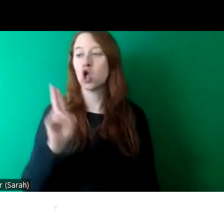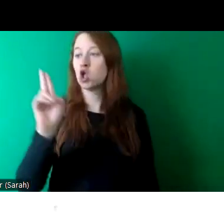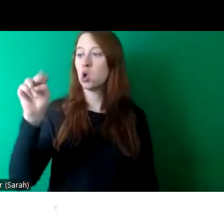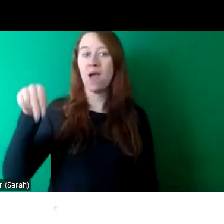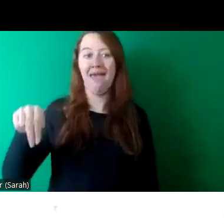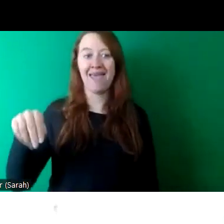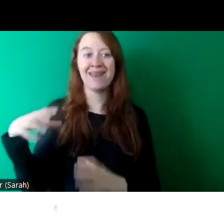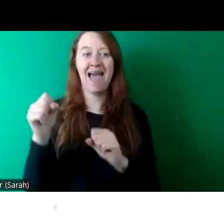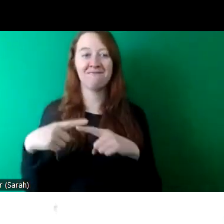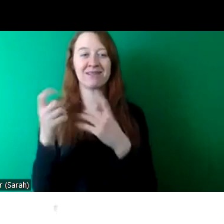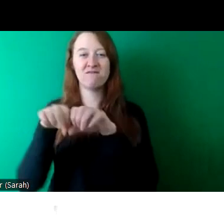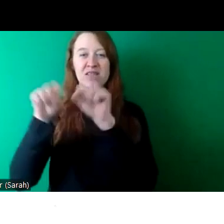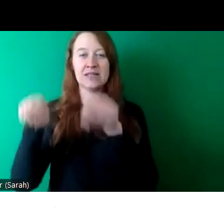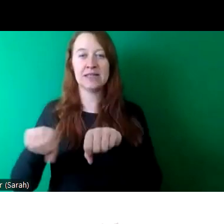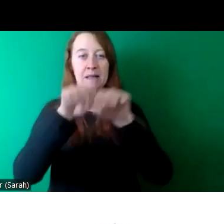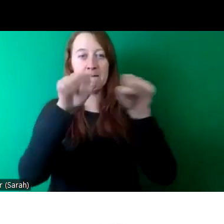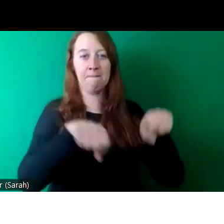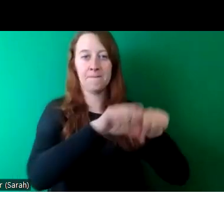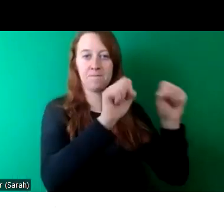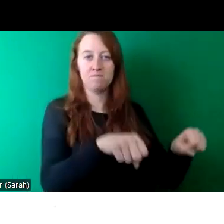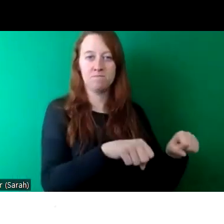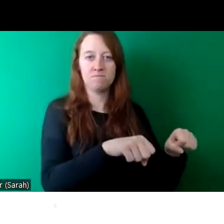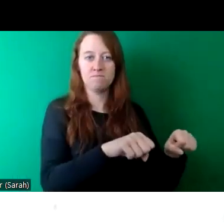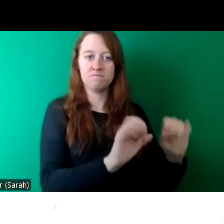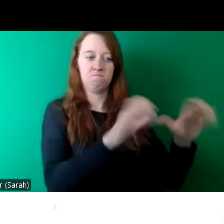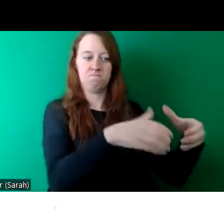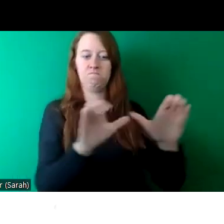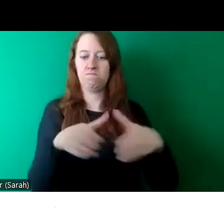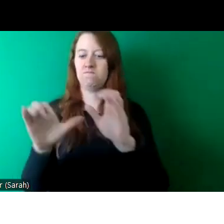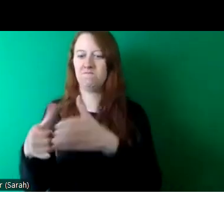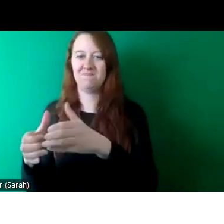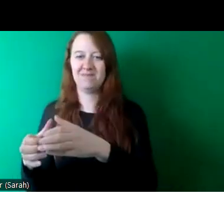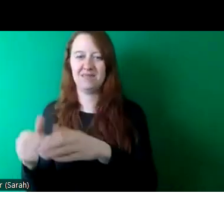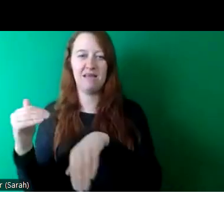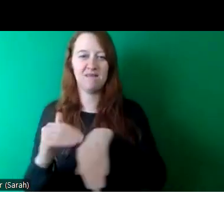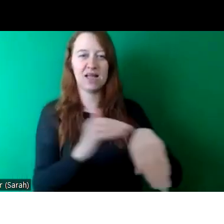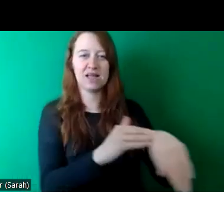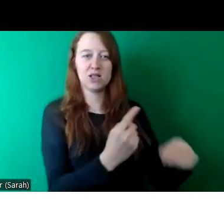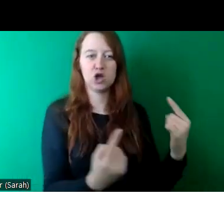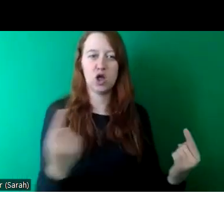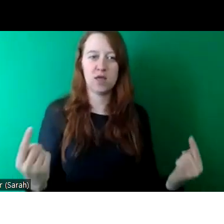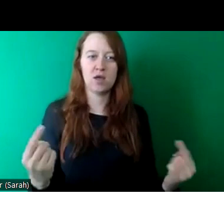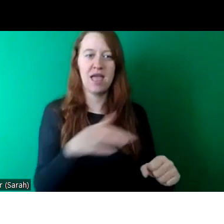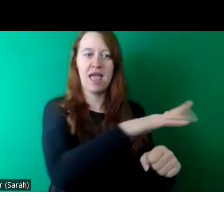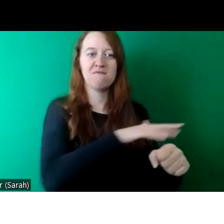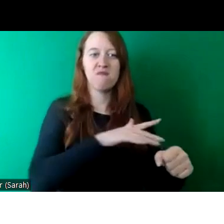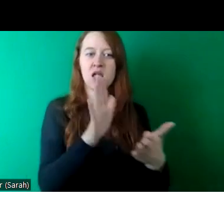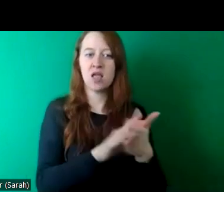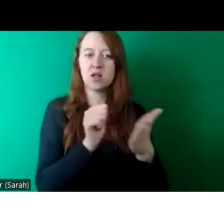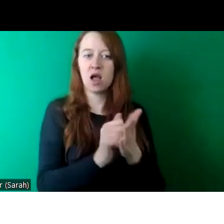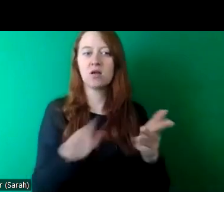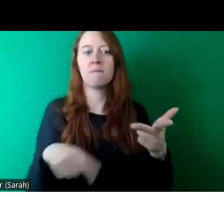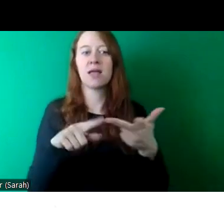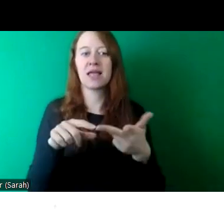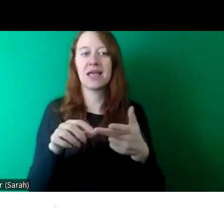have kind of that are overlapping and impacting upon each other: environmental, economic, geopolitical, societal, and technological. And